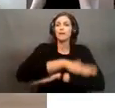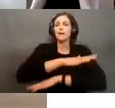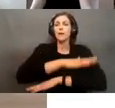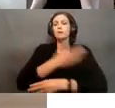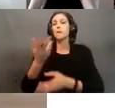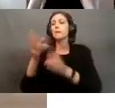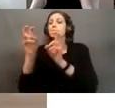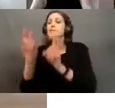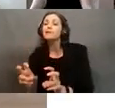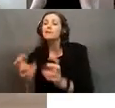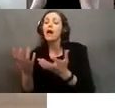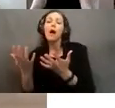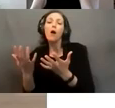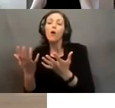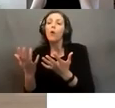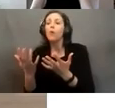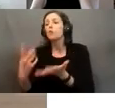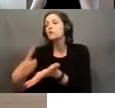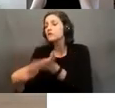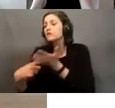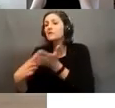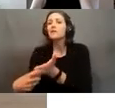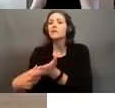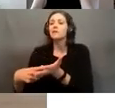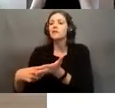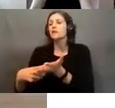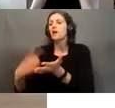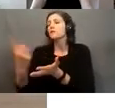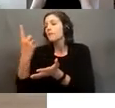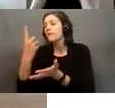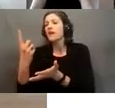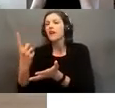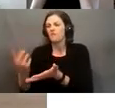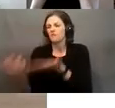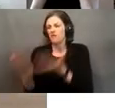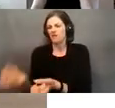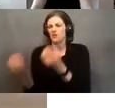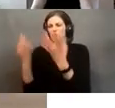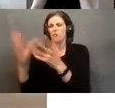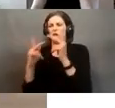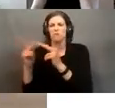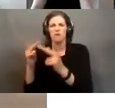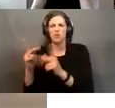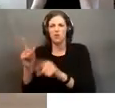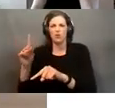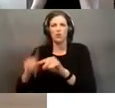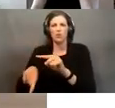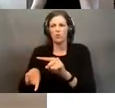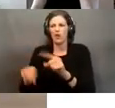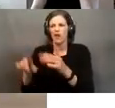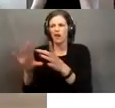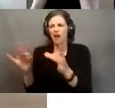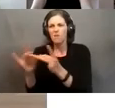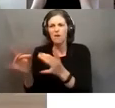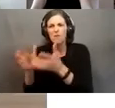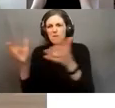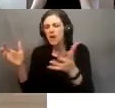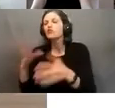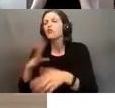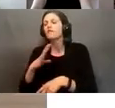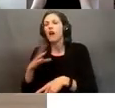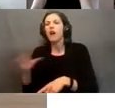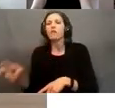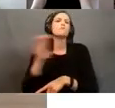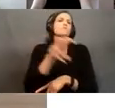with a group and it's on, there's a discussion on X, or maybe there are too many people and you don't have an opportunity to say much. And